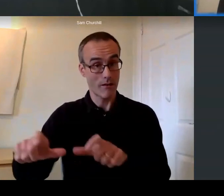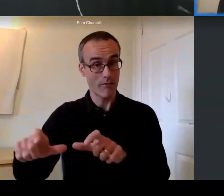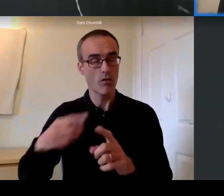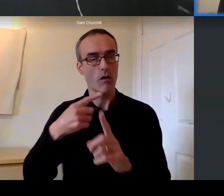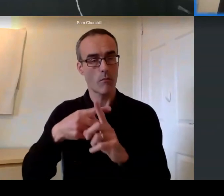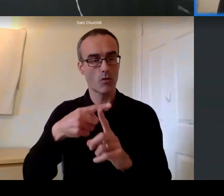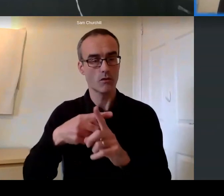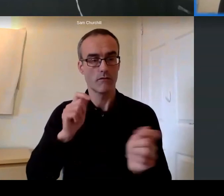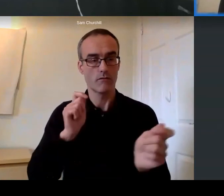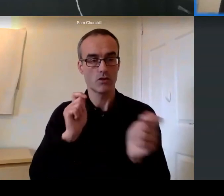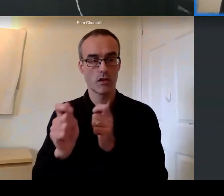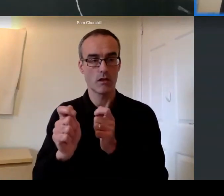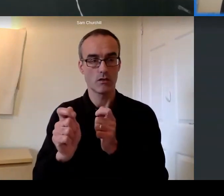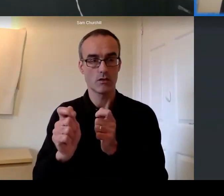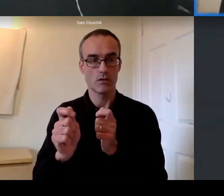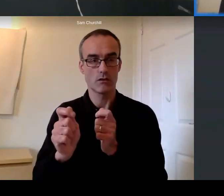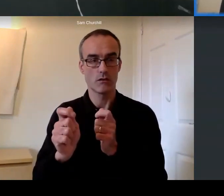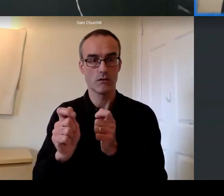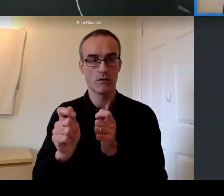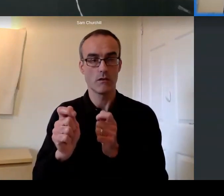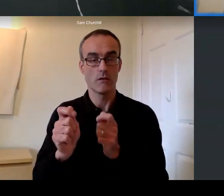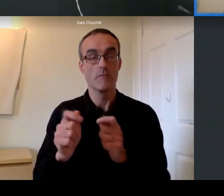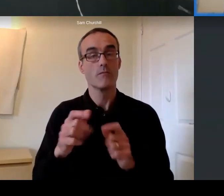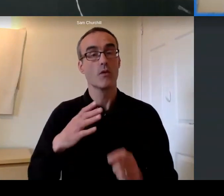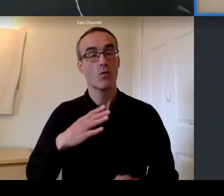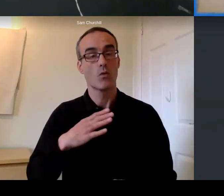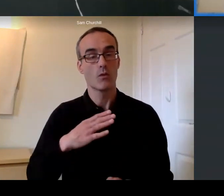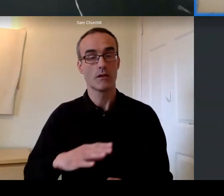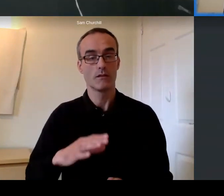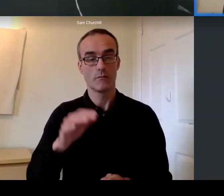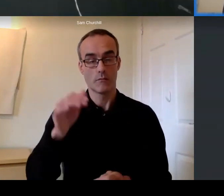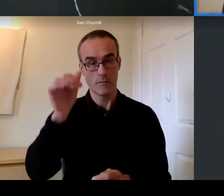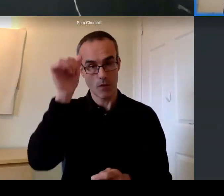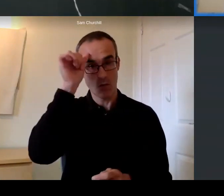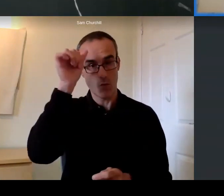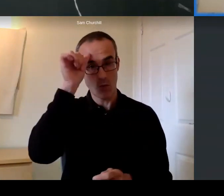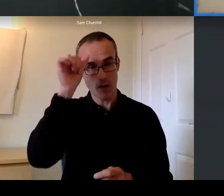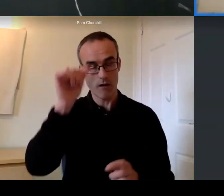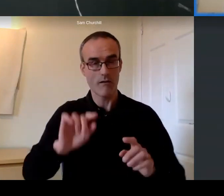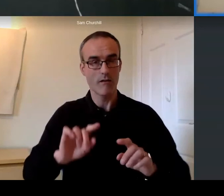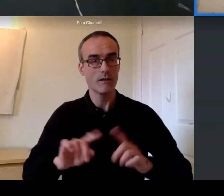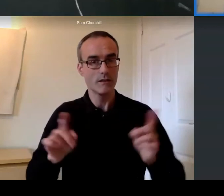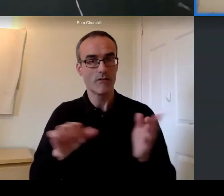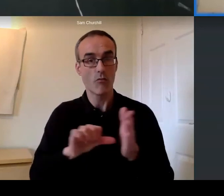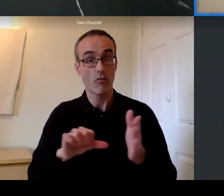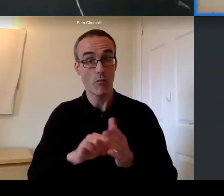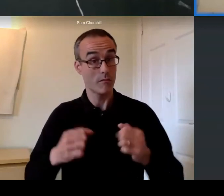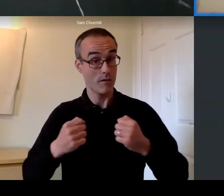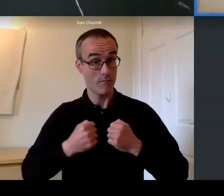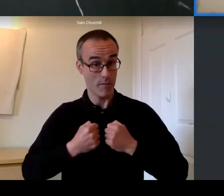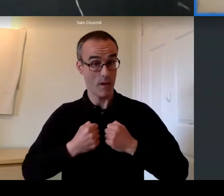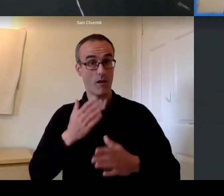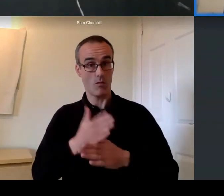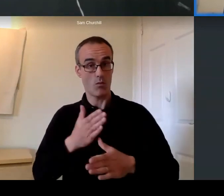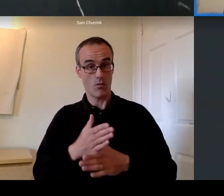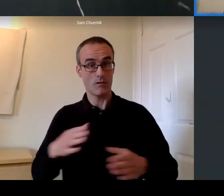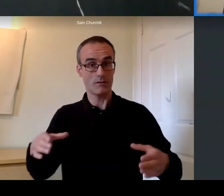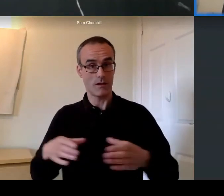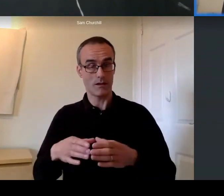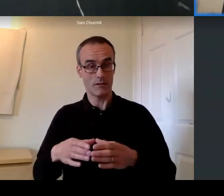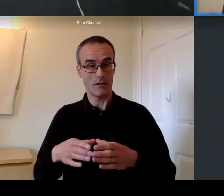being fully aware of disparities within our own sector, as well as the country and the world as a whole,